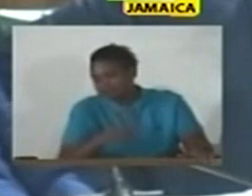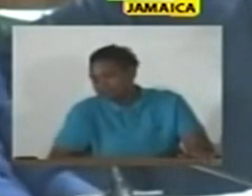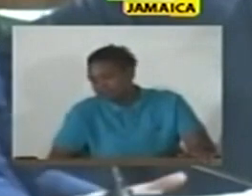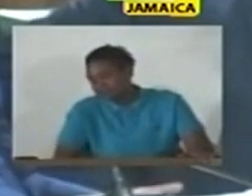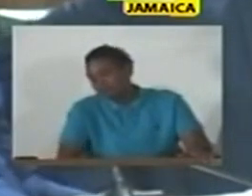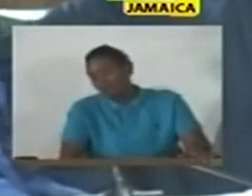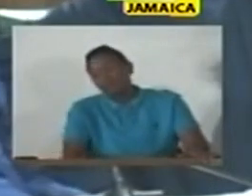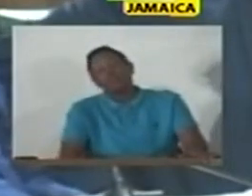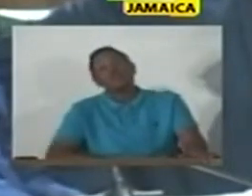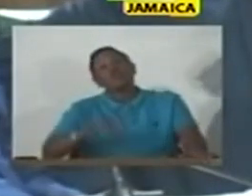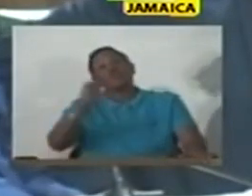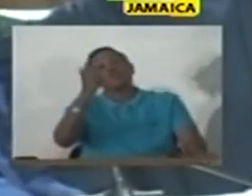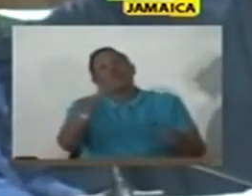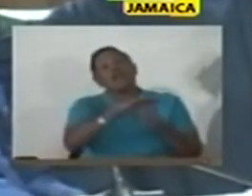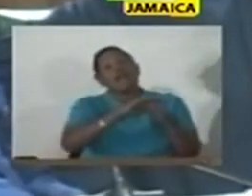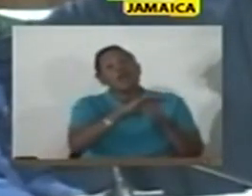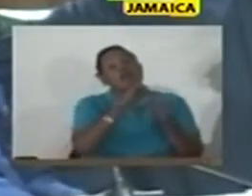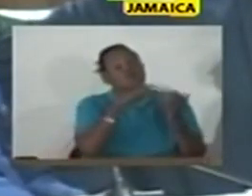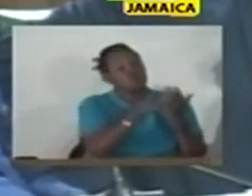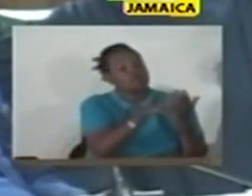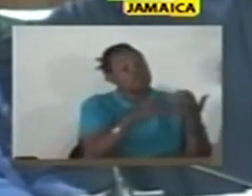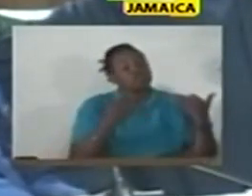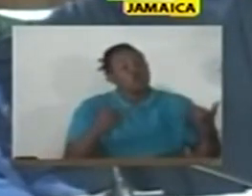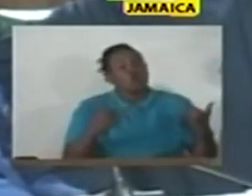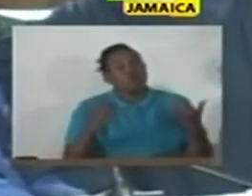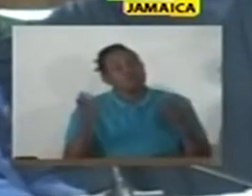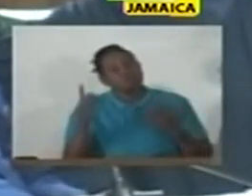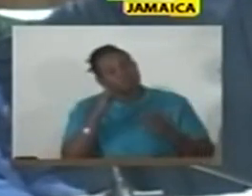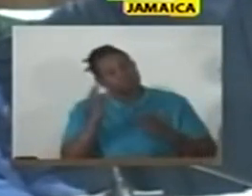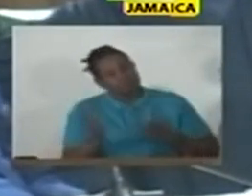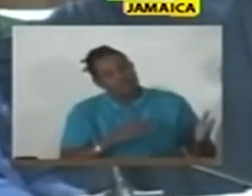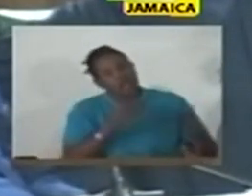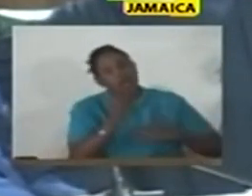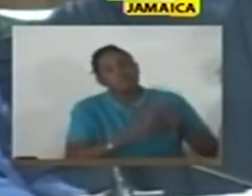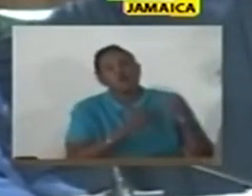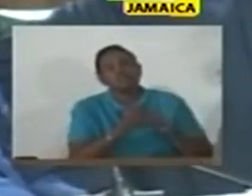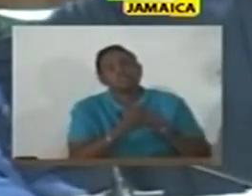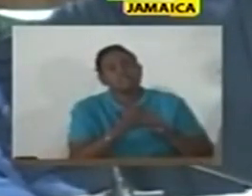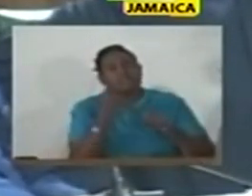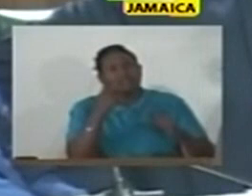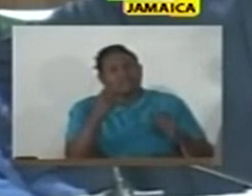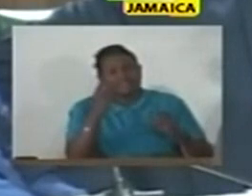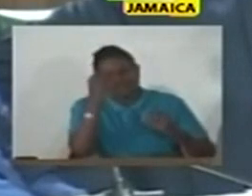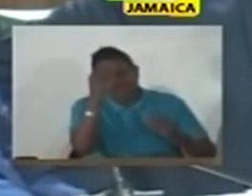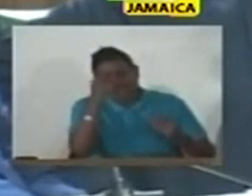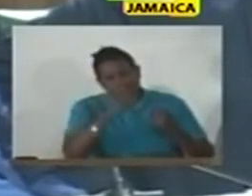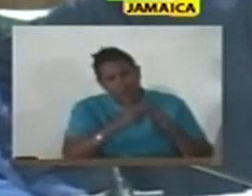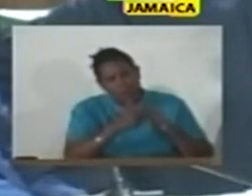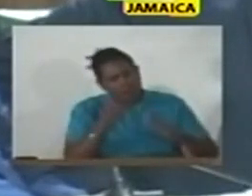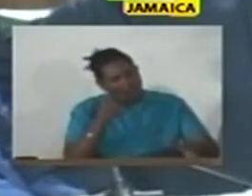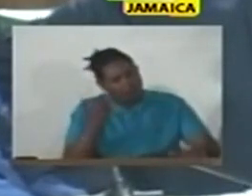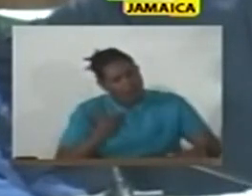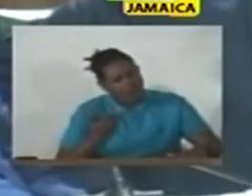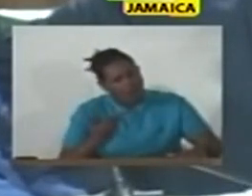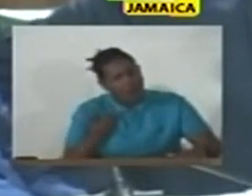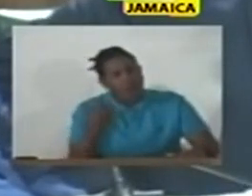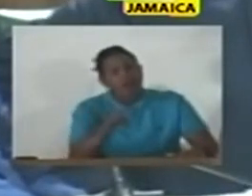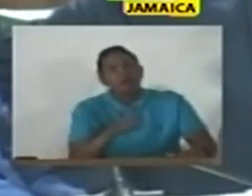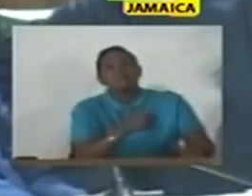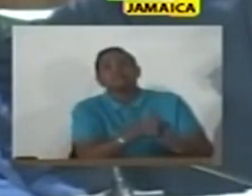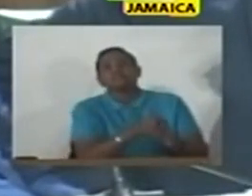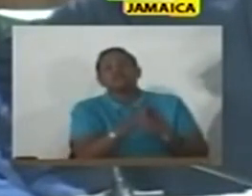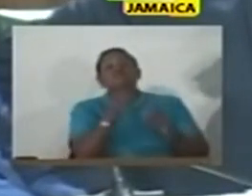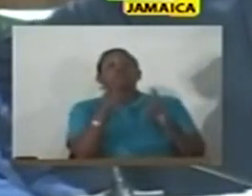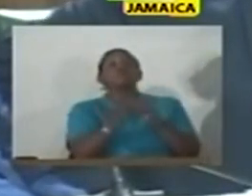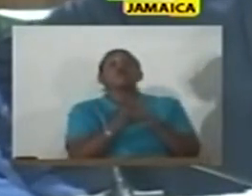the third area of weakness of the current national spatial planning process is a chronic data problem which has dogged the proper